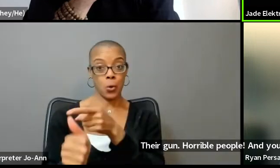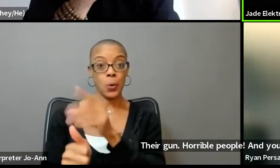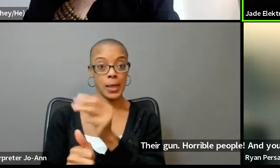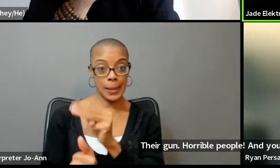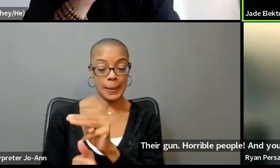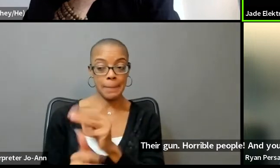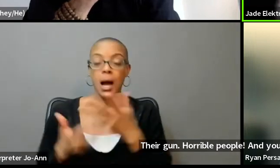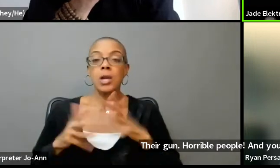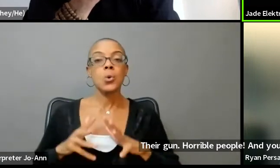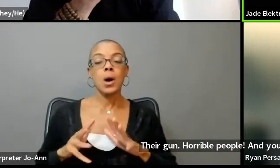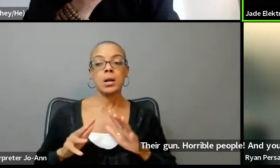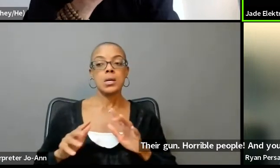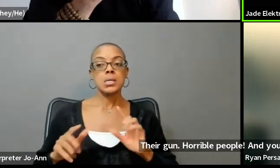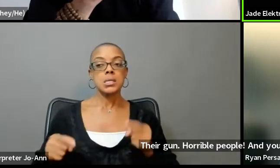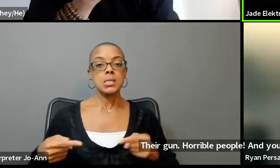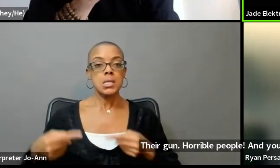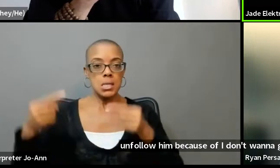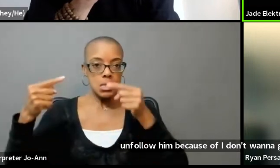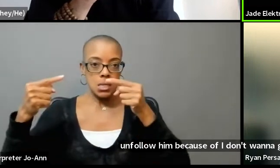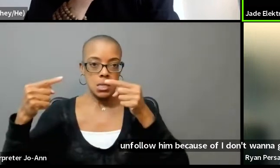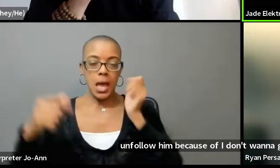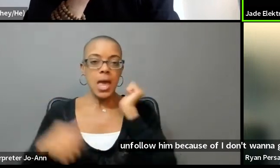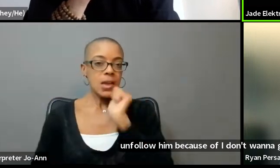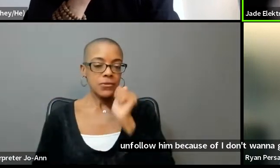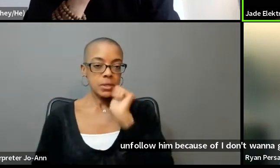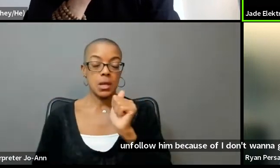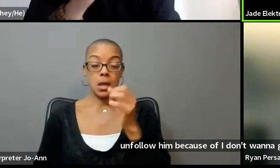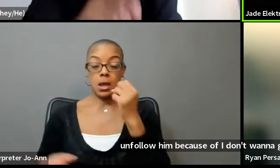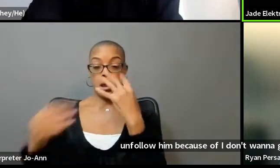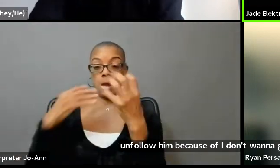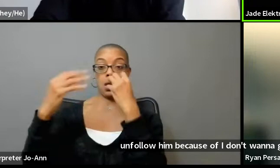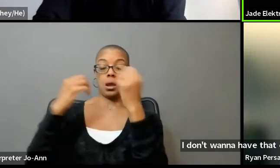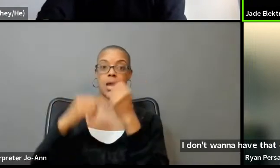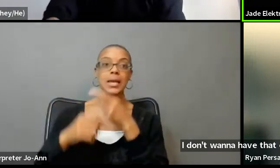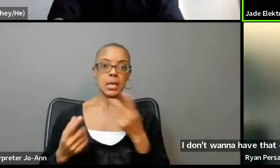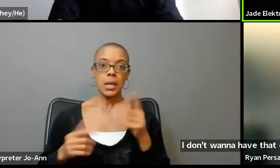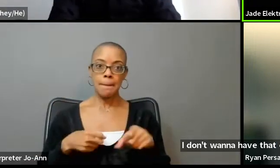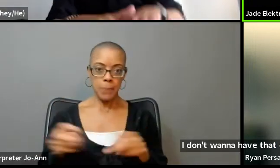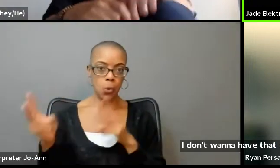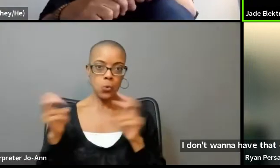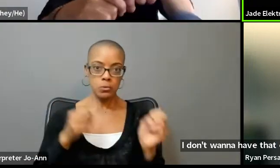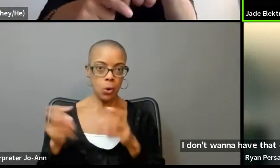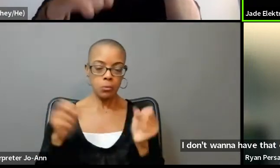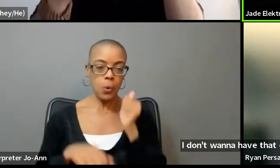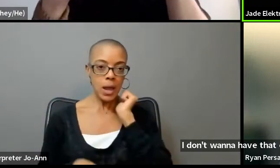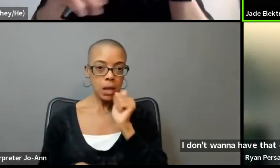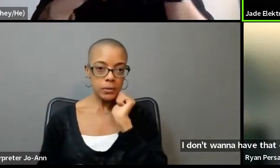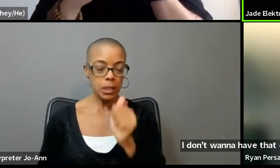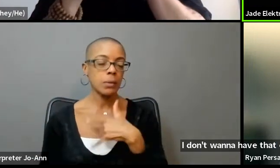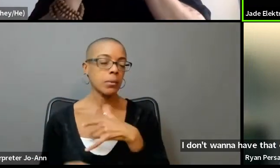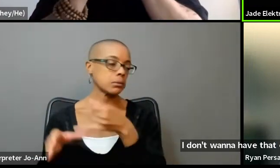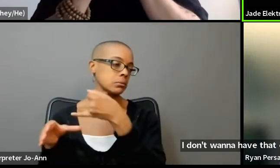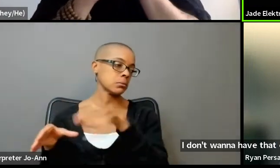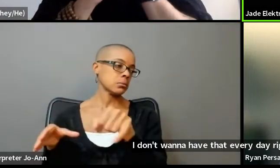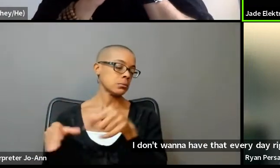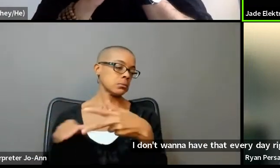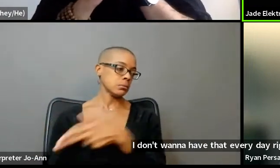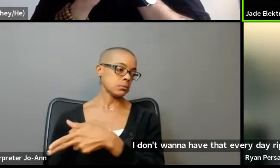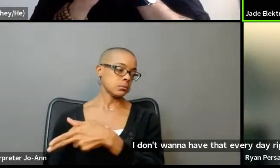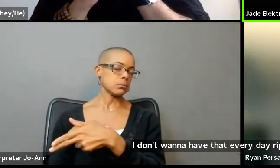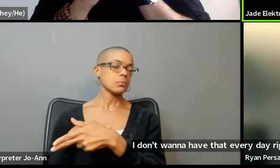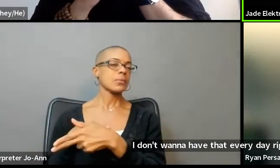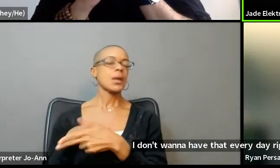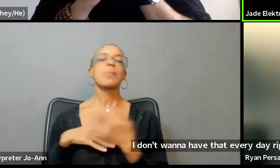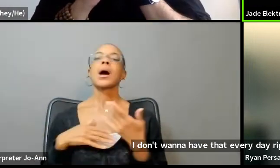into an argument. I don't want to have that every day, because he does it every day. But it's interesting to me